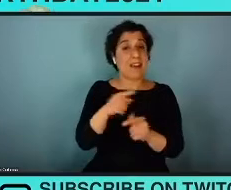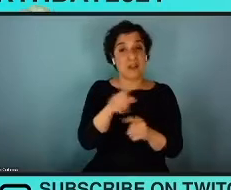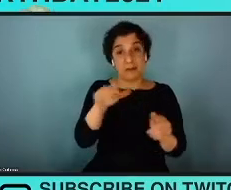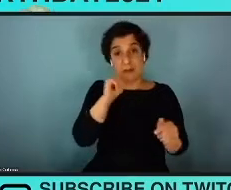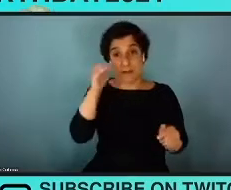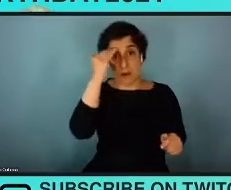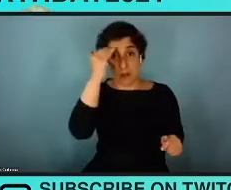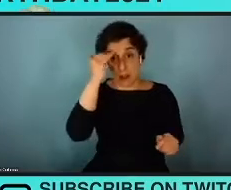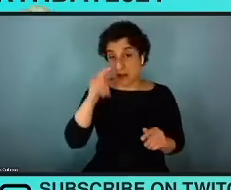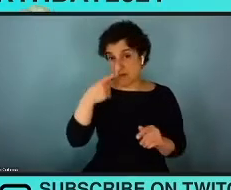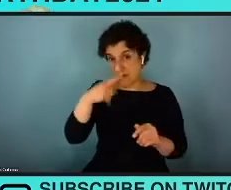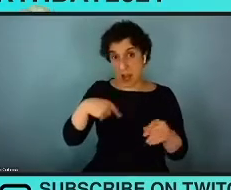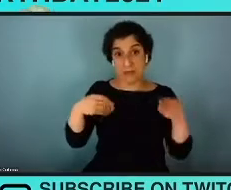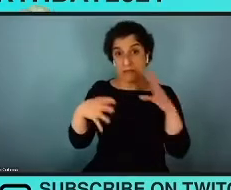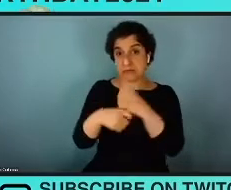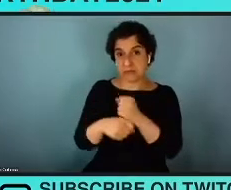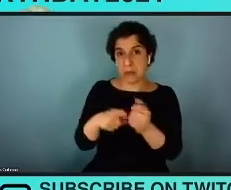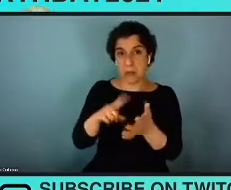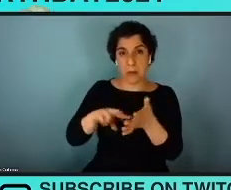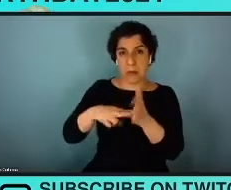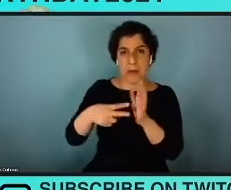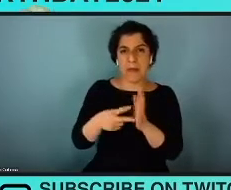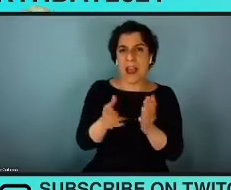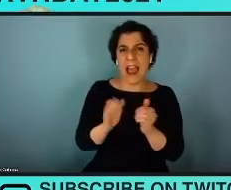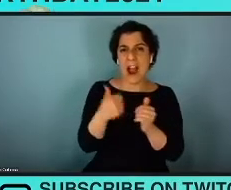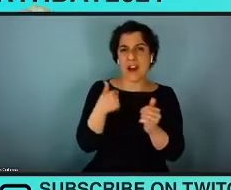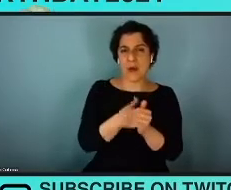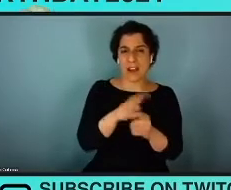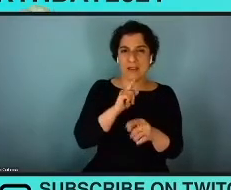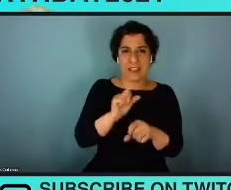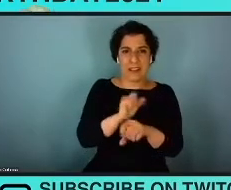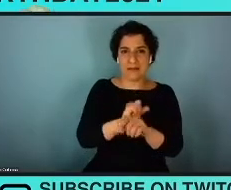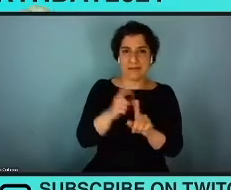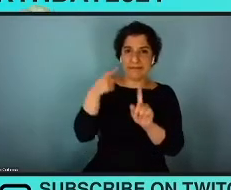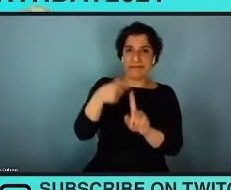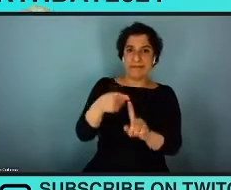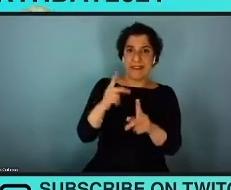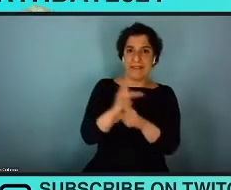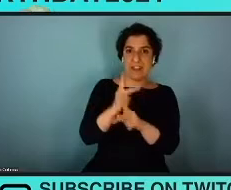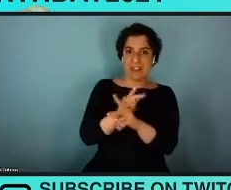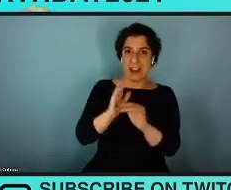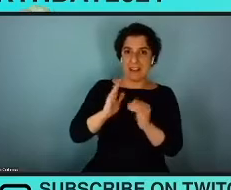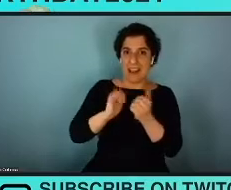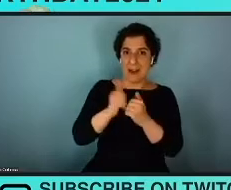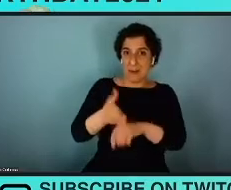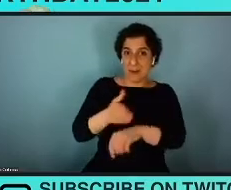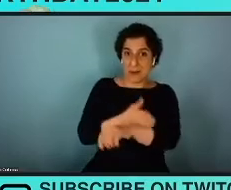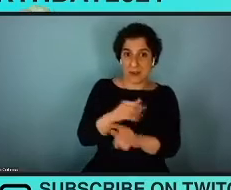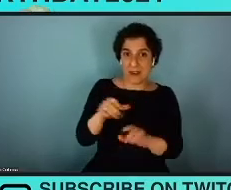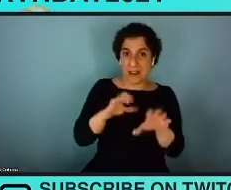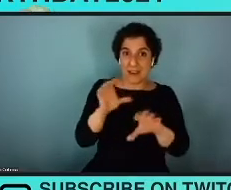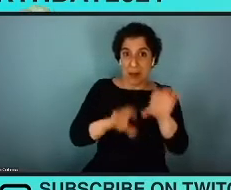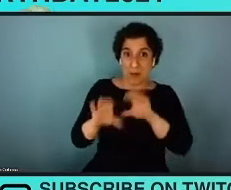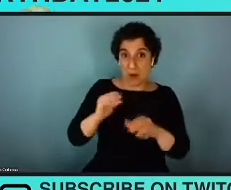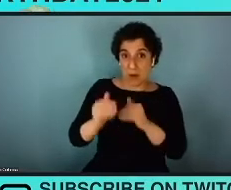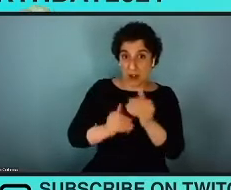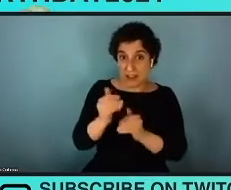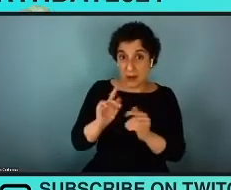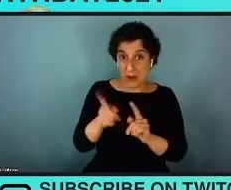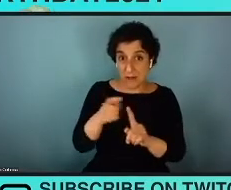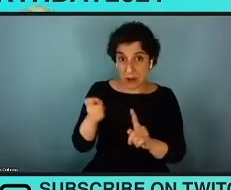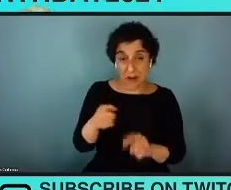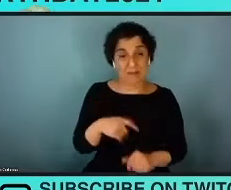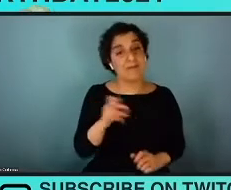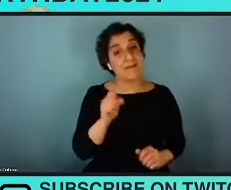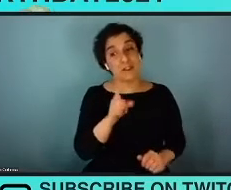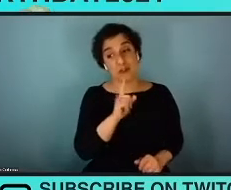brief introduction? How can we tackle emissions chemical processes and where do they come from? Yeah, sure. Thanks a lot,